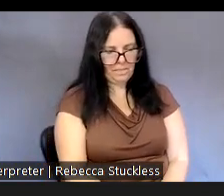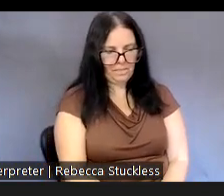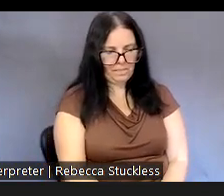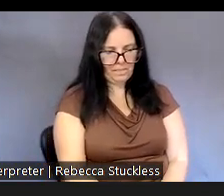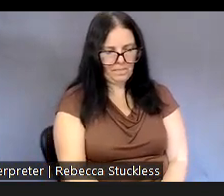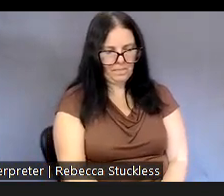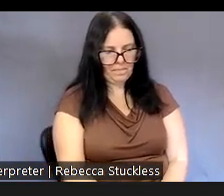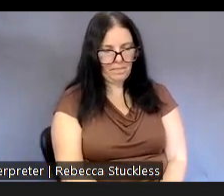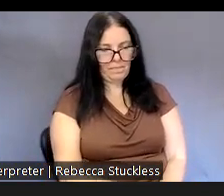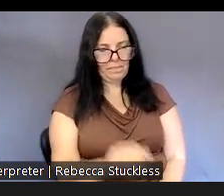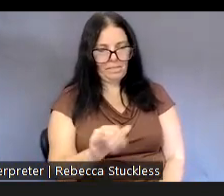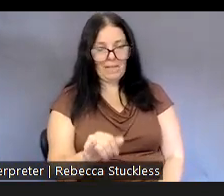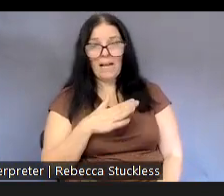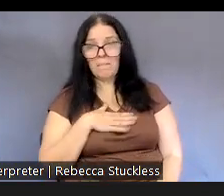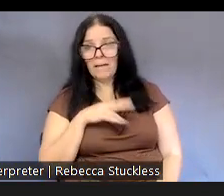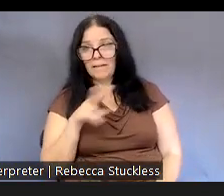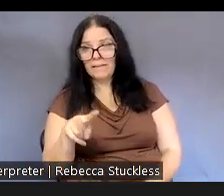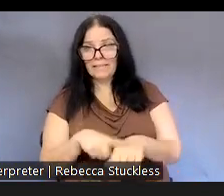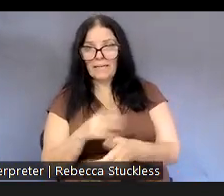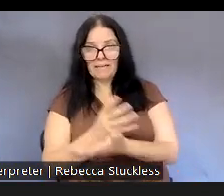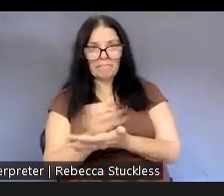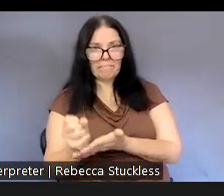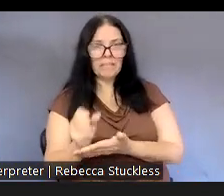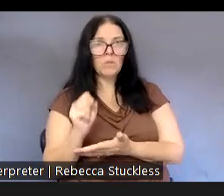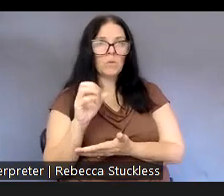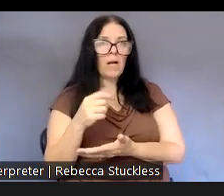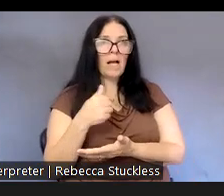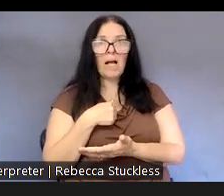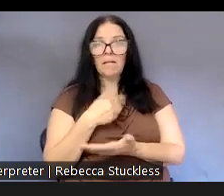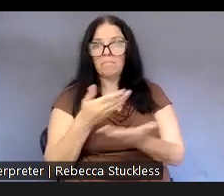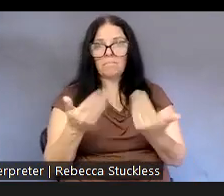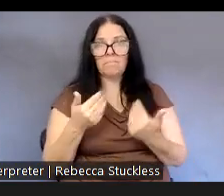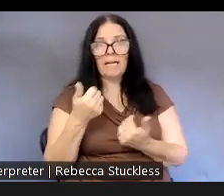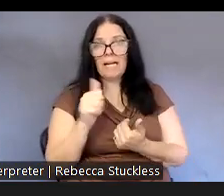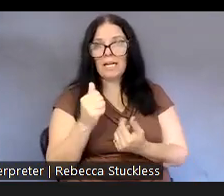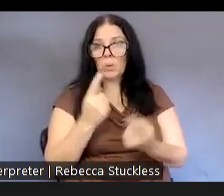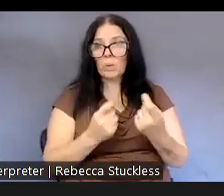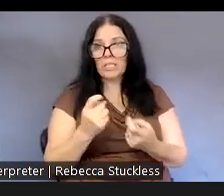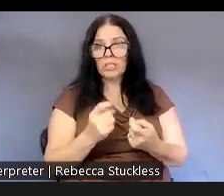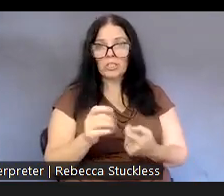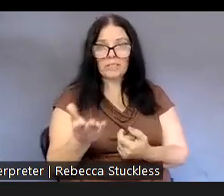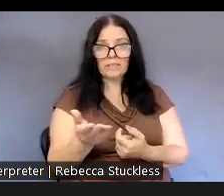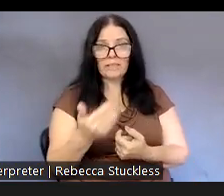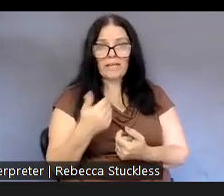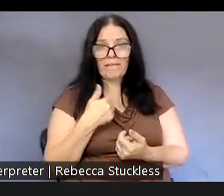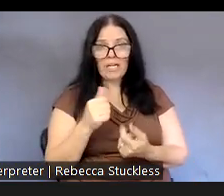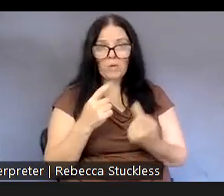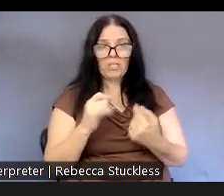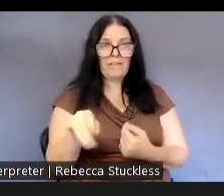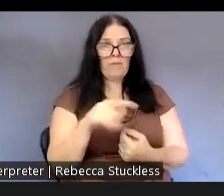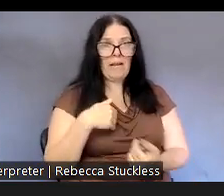I have time for today, but I am certainly open to entertaining your questions if you have